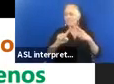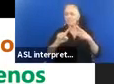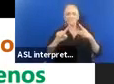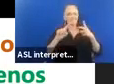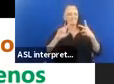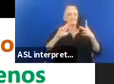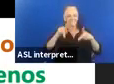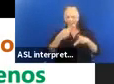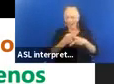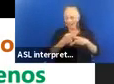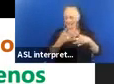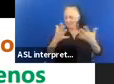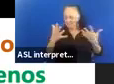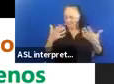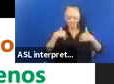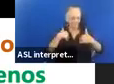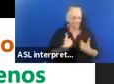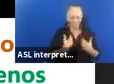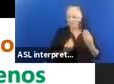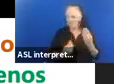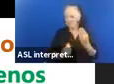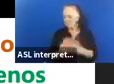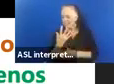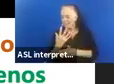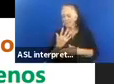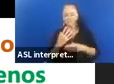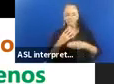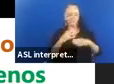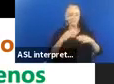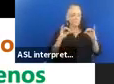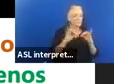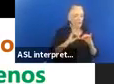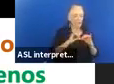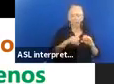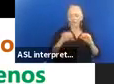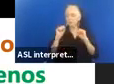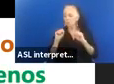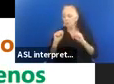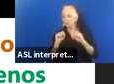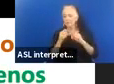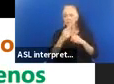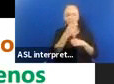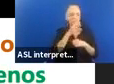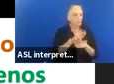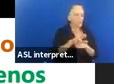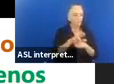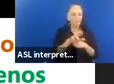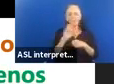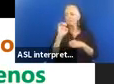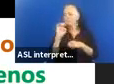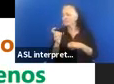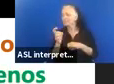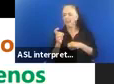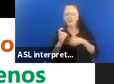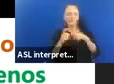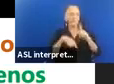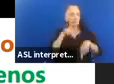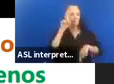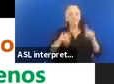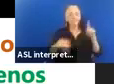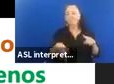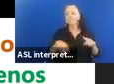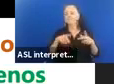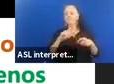appearance, ability, sex and gender variations, different reproductive strategies, to different forms of